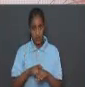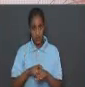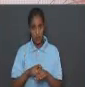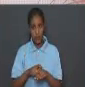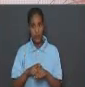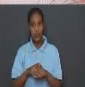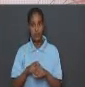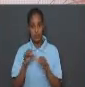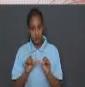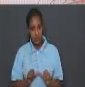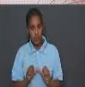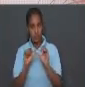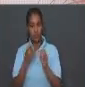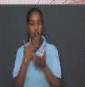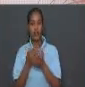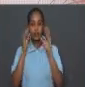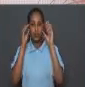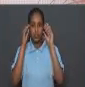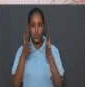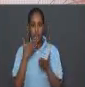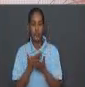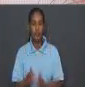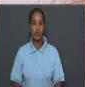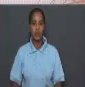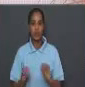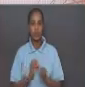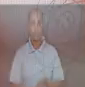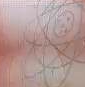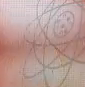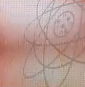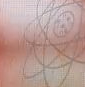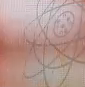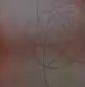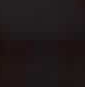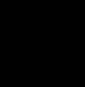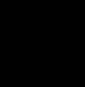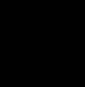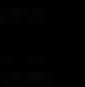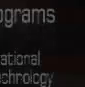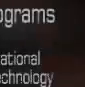Until next time, stay charged up. Thank you, teacher. Thank you, students.